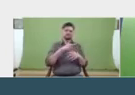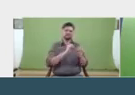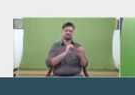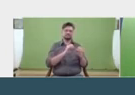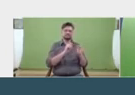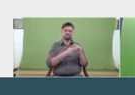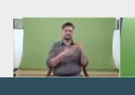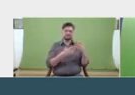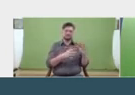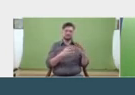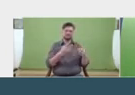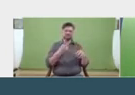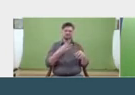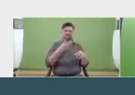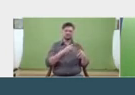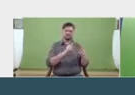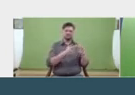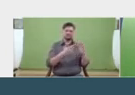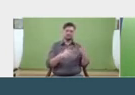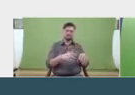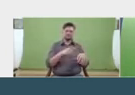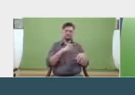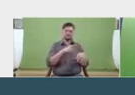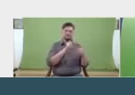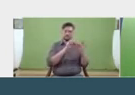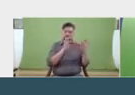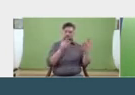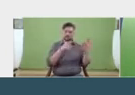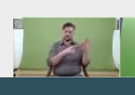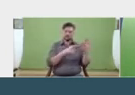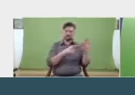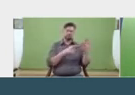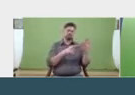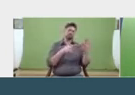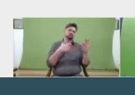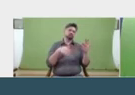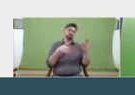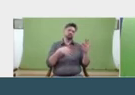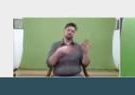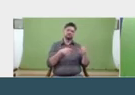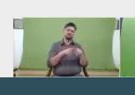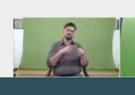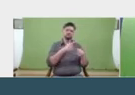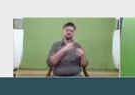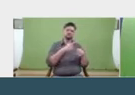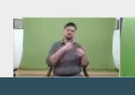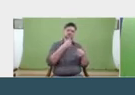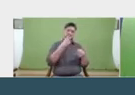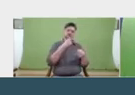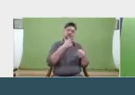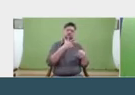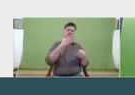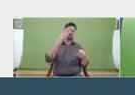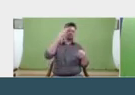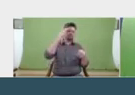changed it within two three days and such a statement not only you know betrays uh lack of knowledge of isl as such